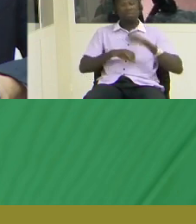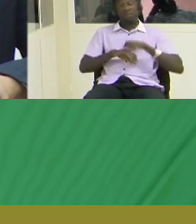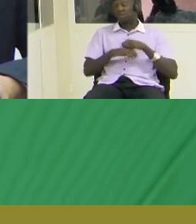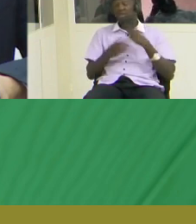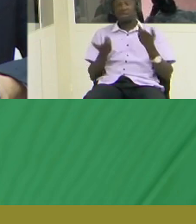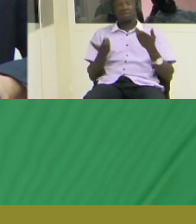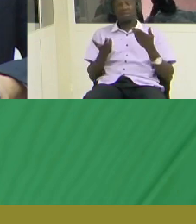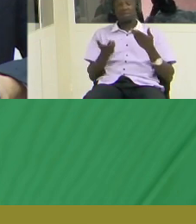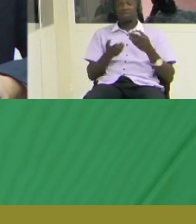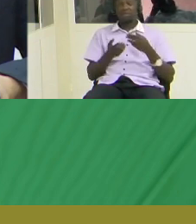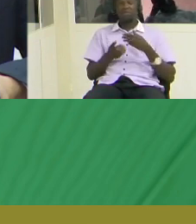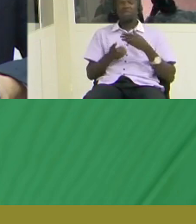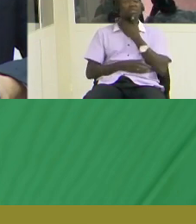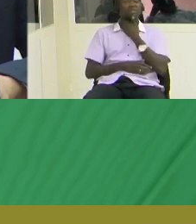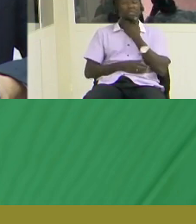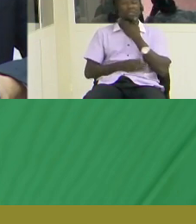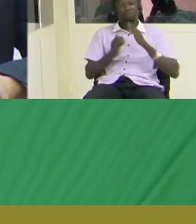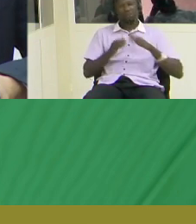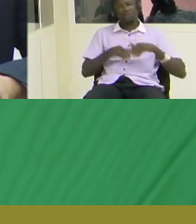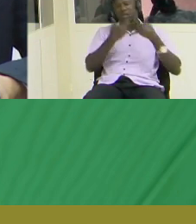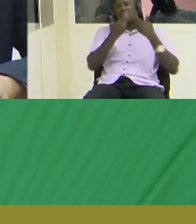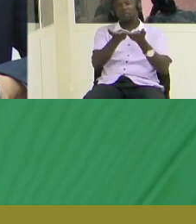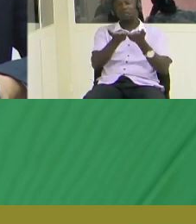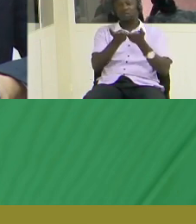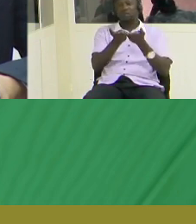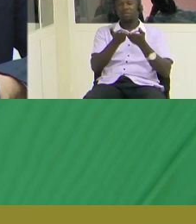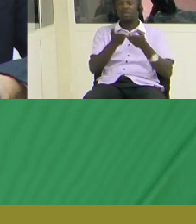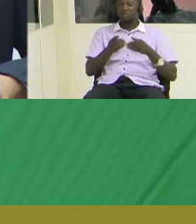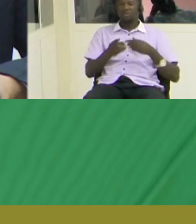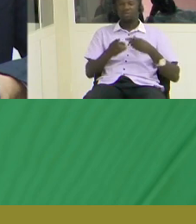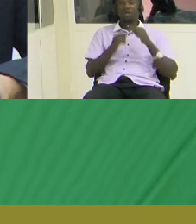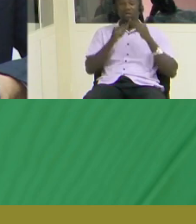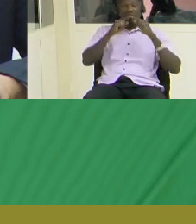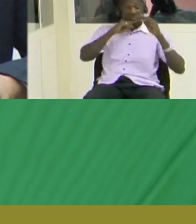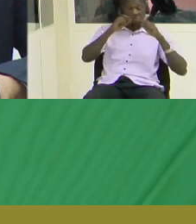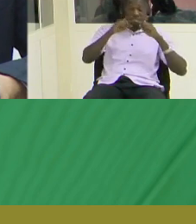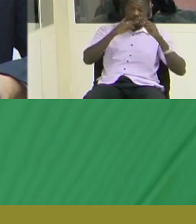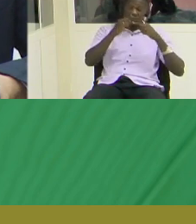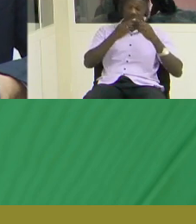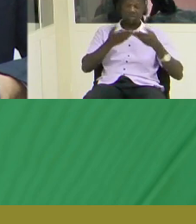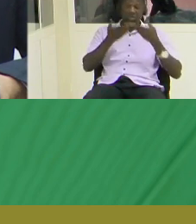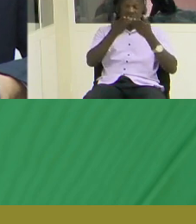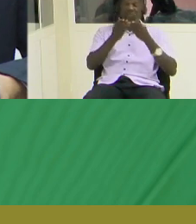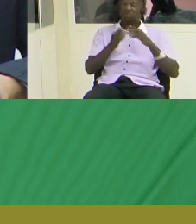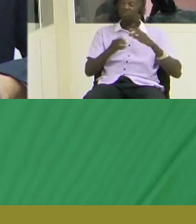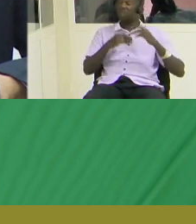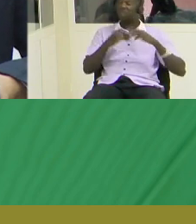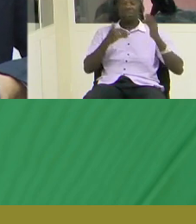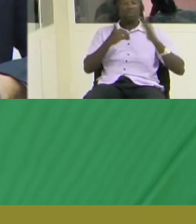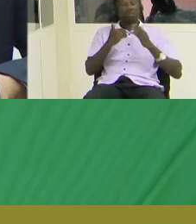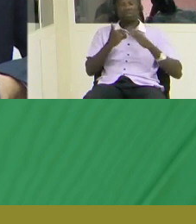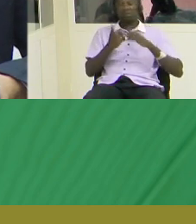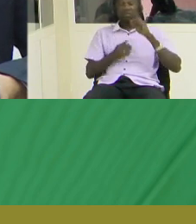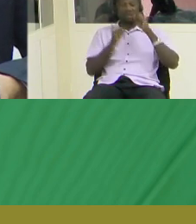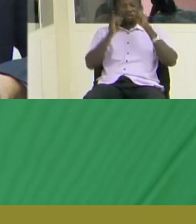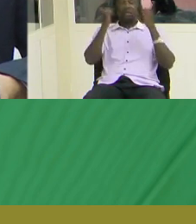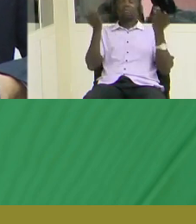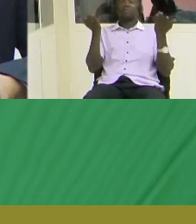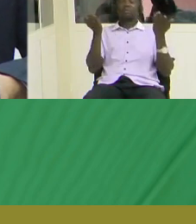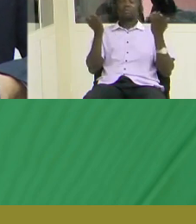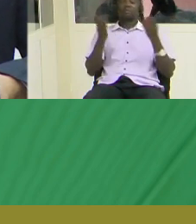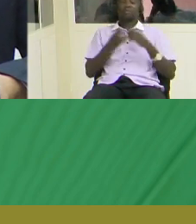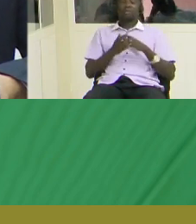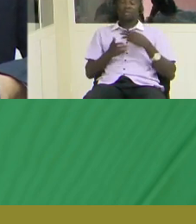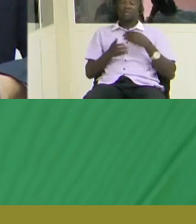could easily give your giveaway vital information that will cost a lot of lives and so